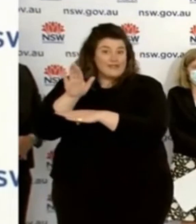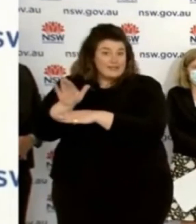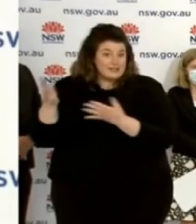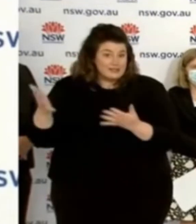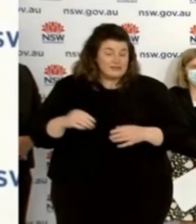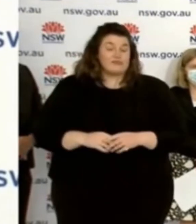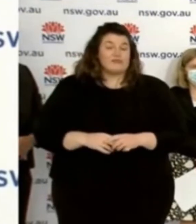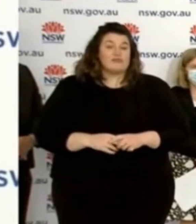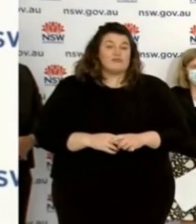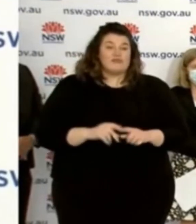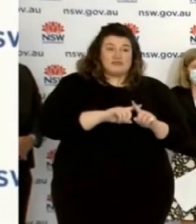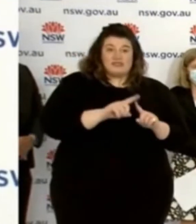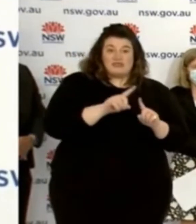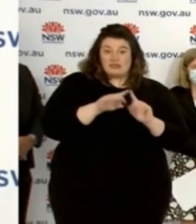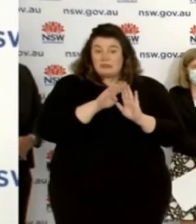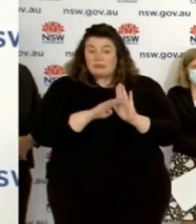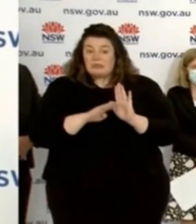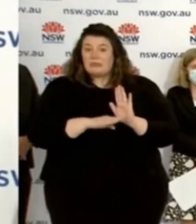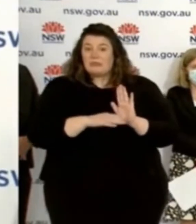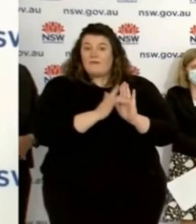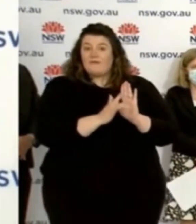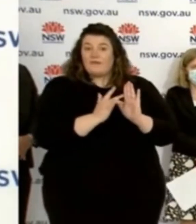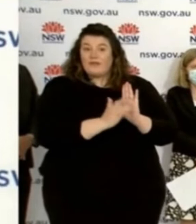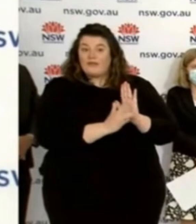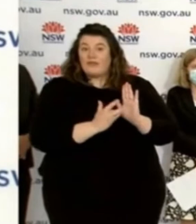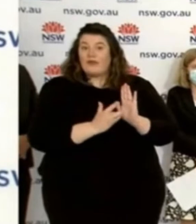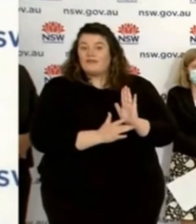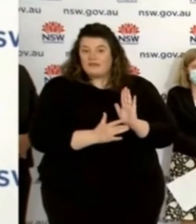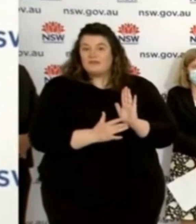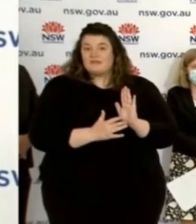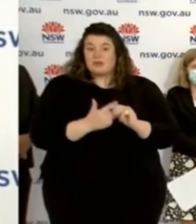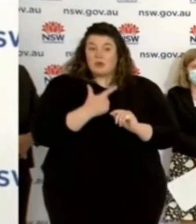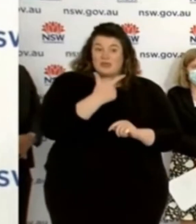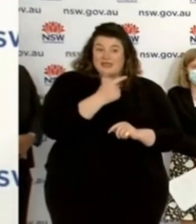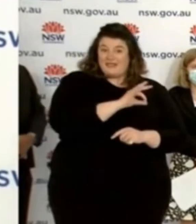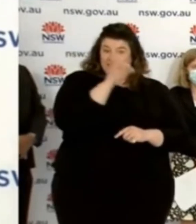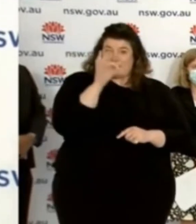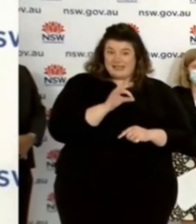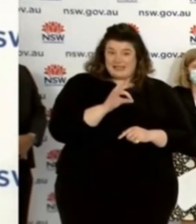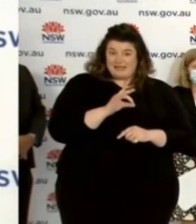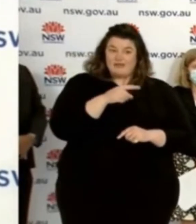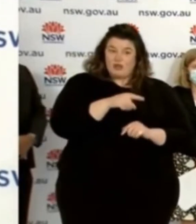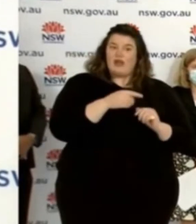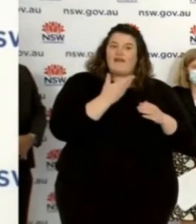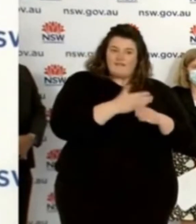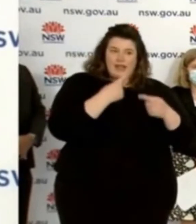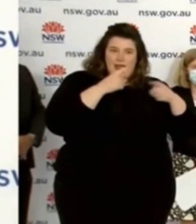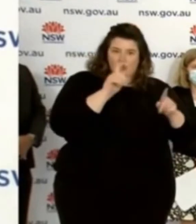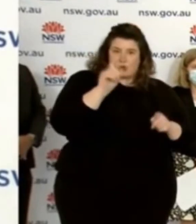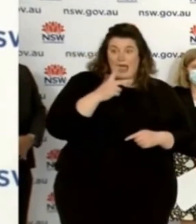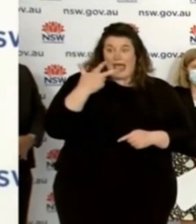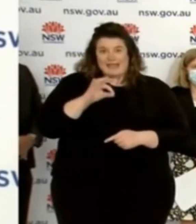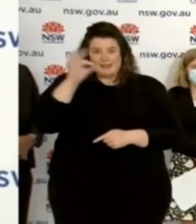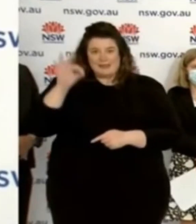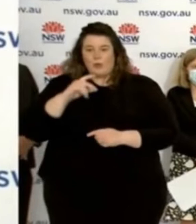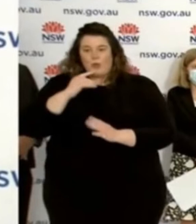including other things we can do. So what you see before you, the roadmap, is at 70% double dose, and at 80% there'll be more. I